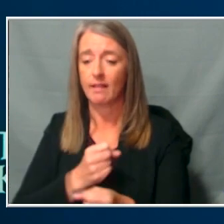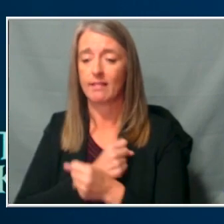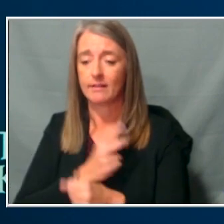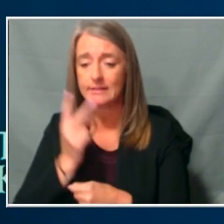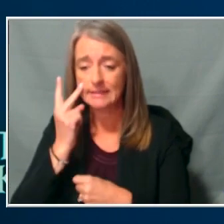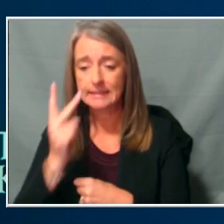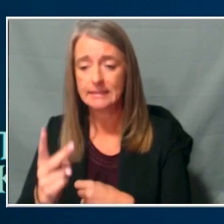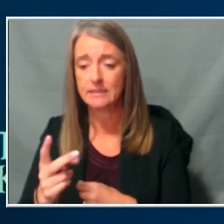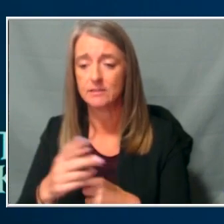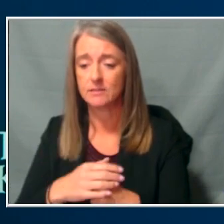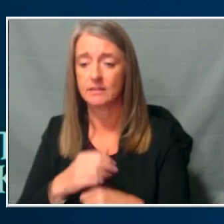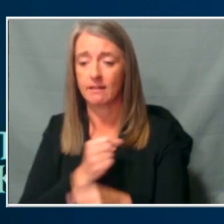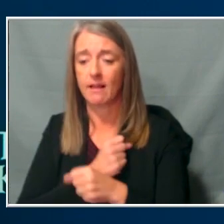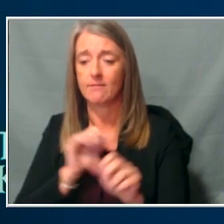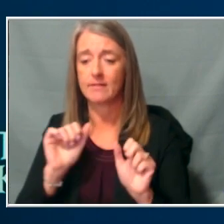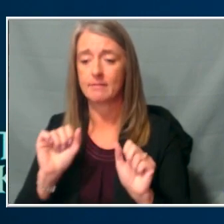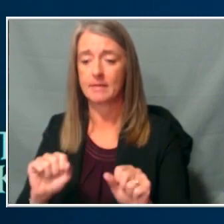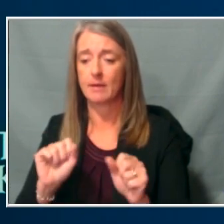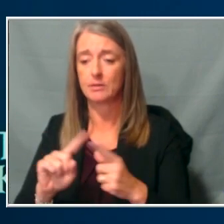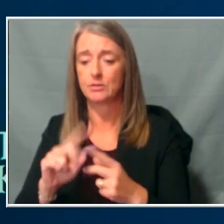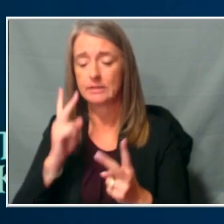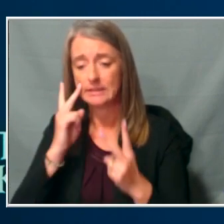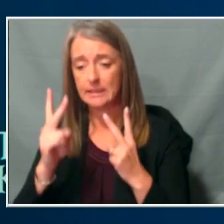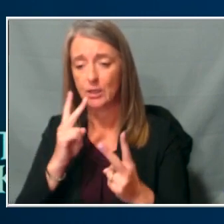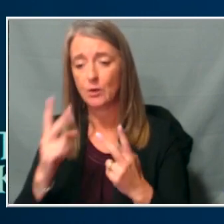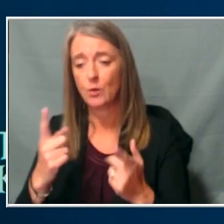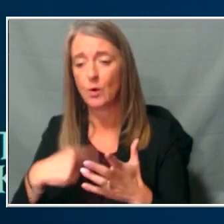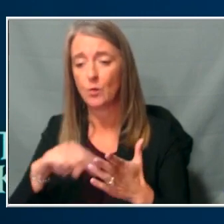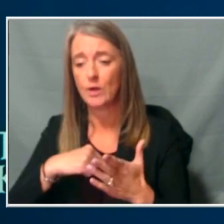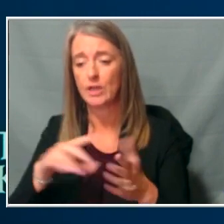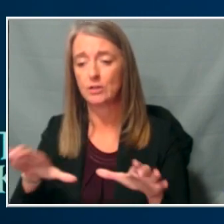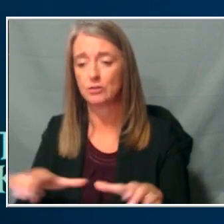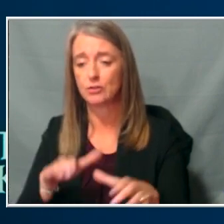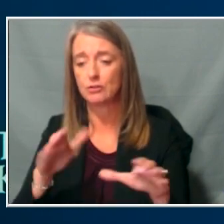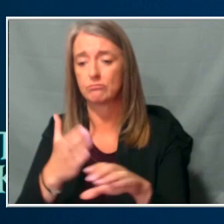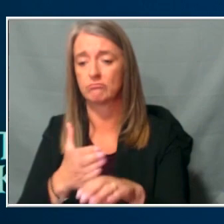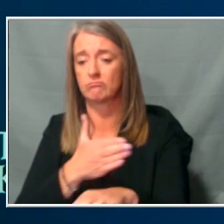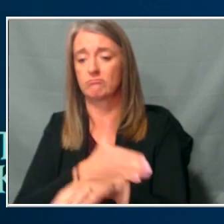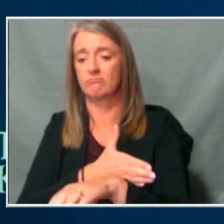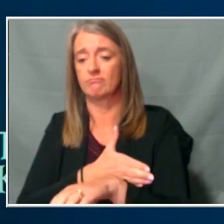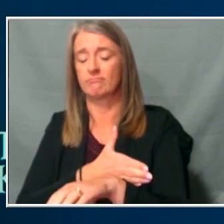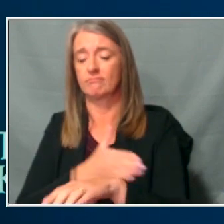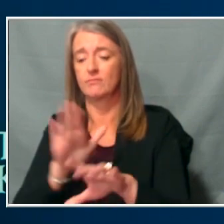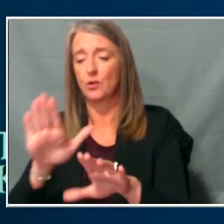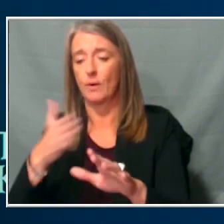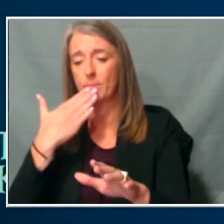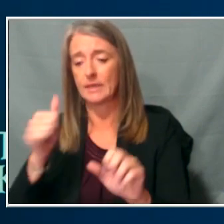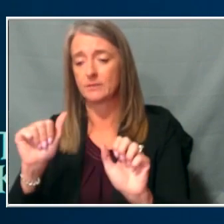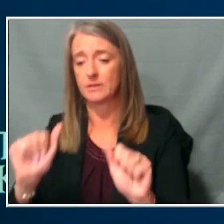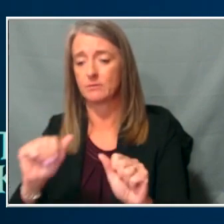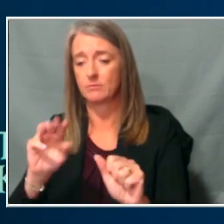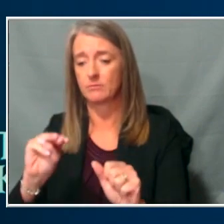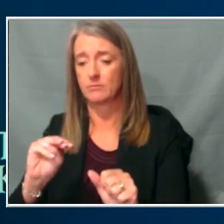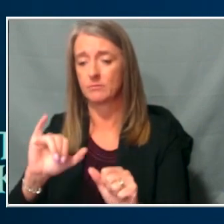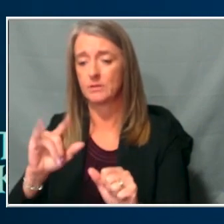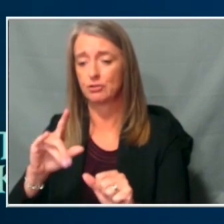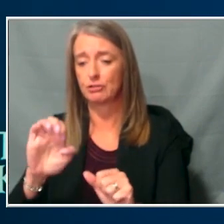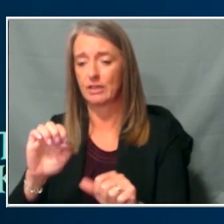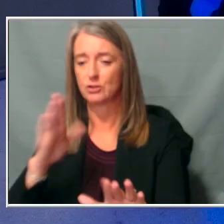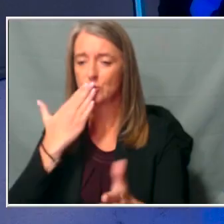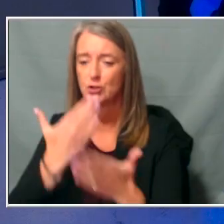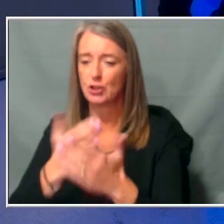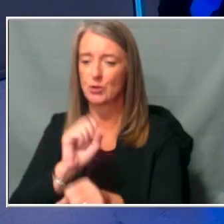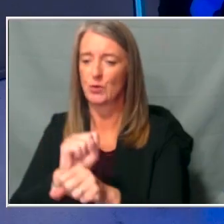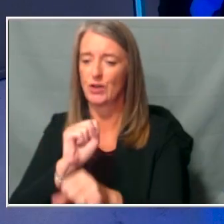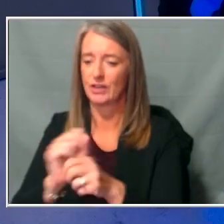love being able to see what we can do to get you at your best potential. And Michelle, great work. Okay. Thank